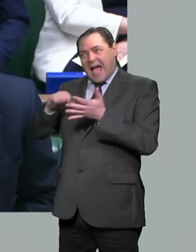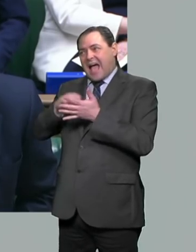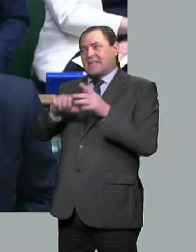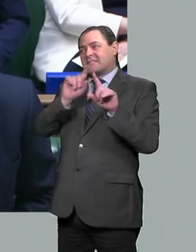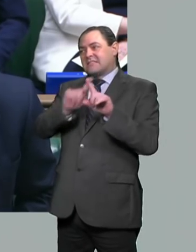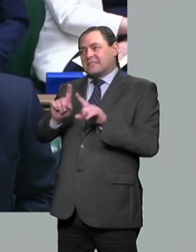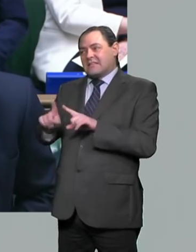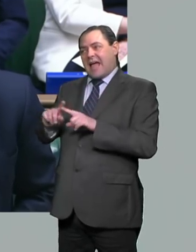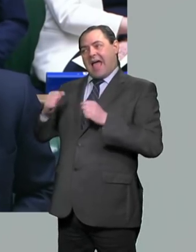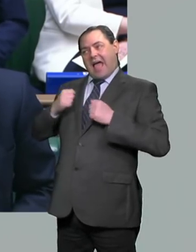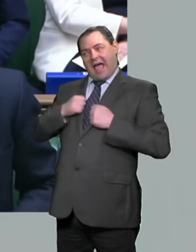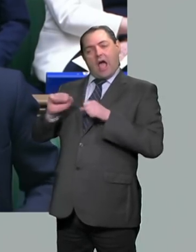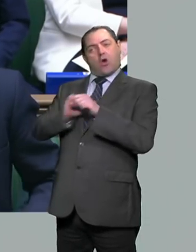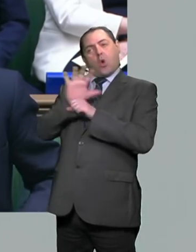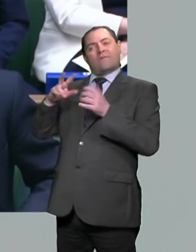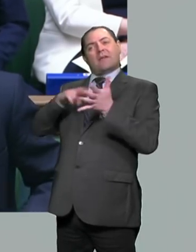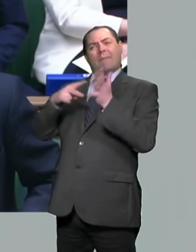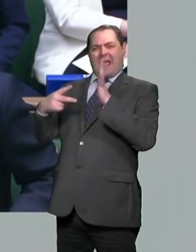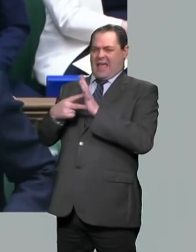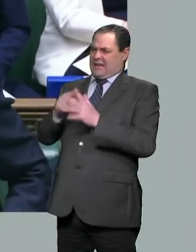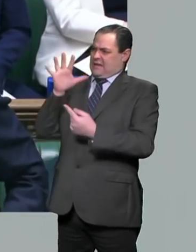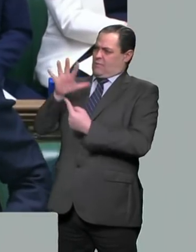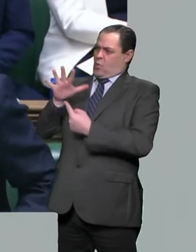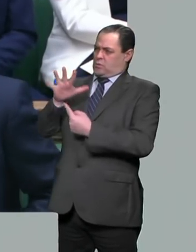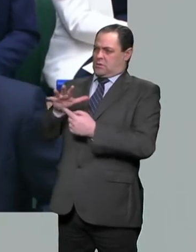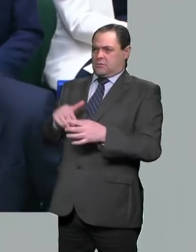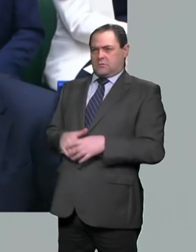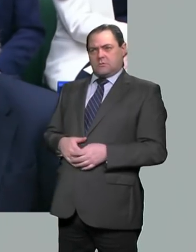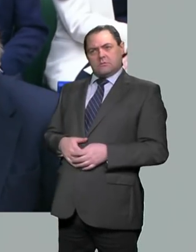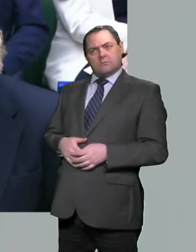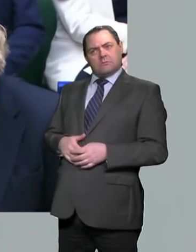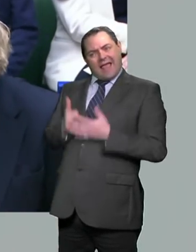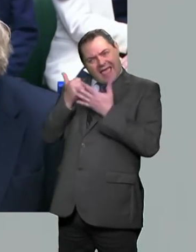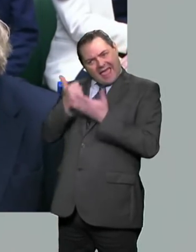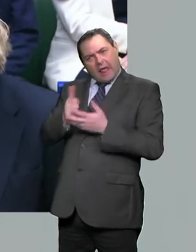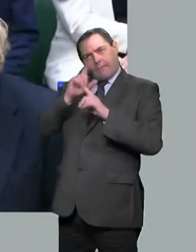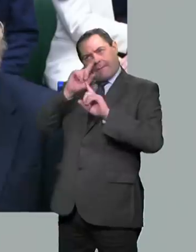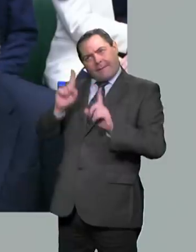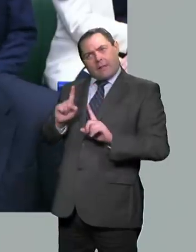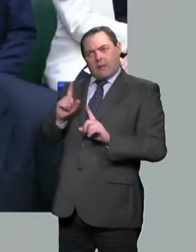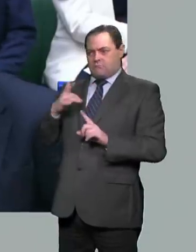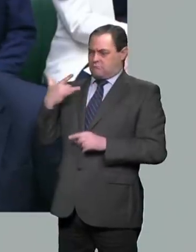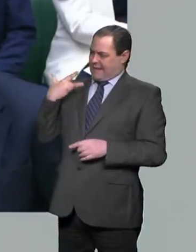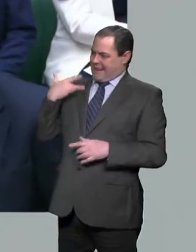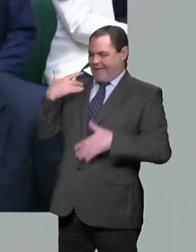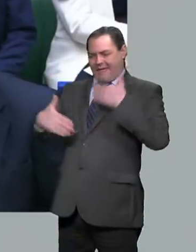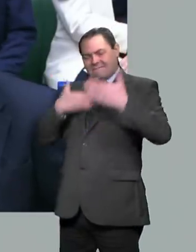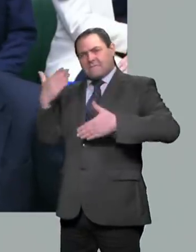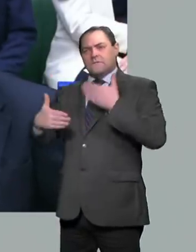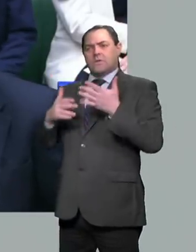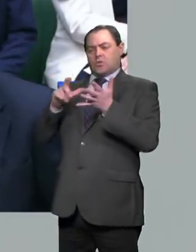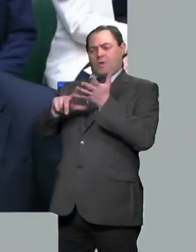plan is absolutely vital in helping people with the cost of living, lifting up